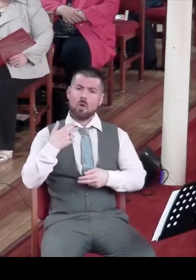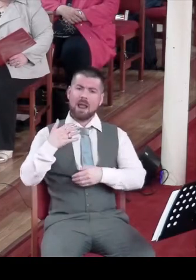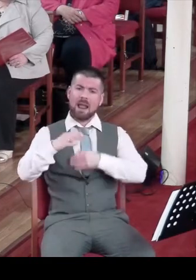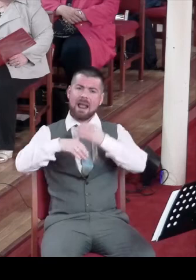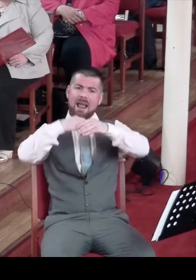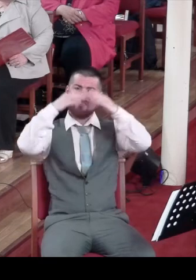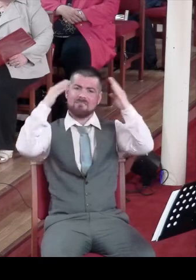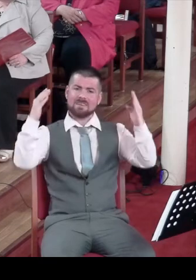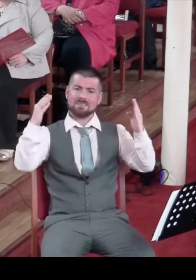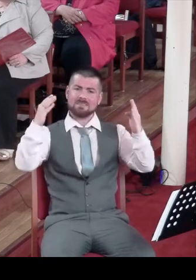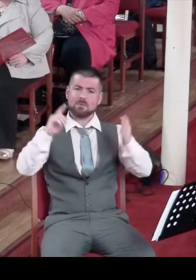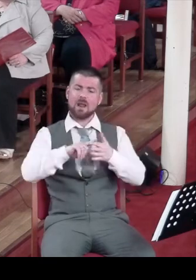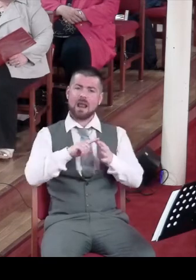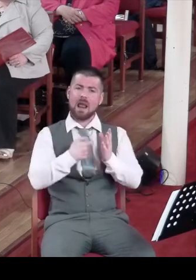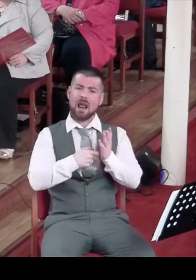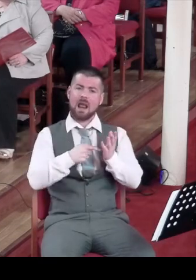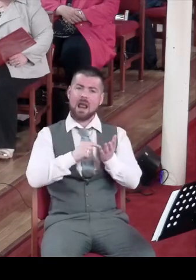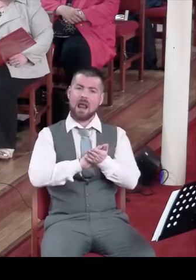earth come down.